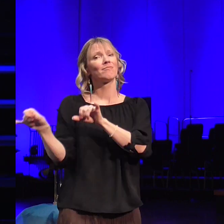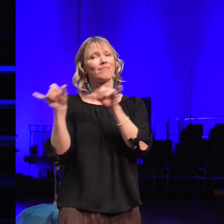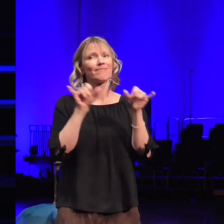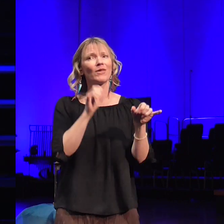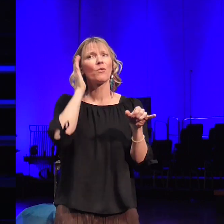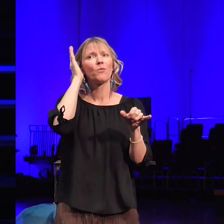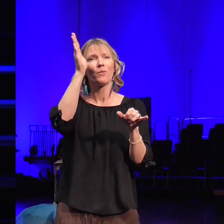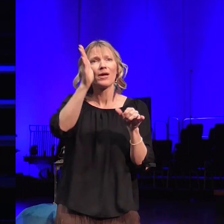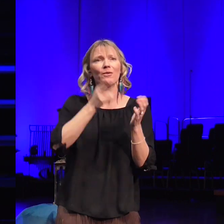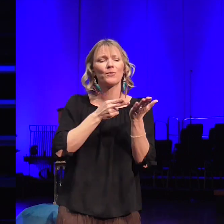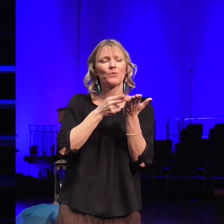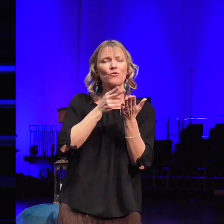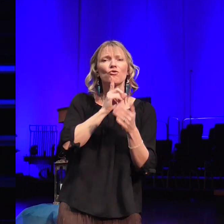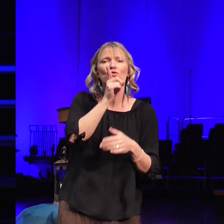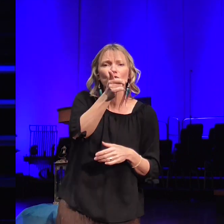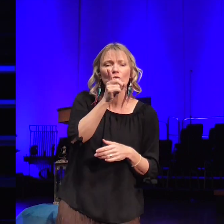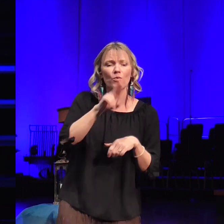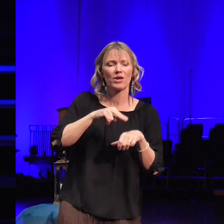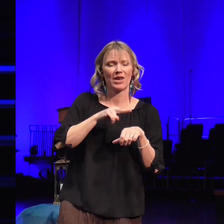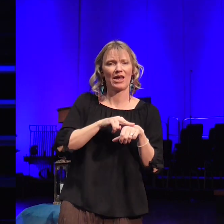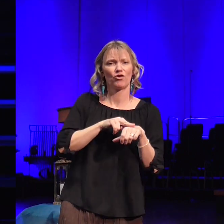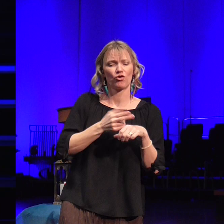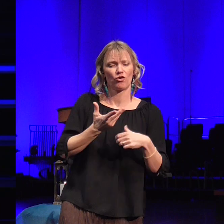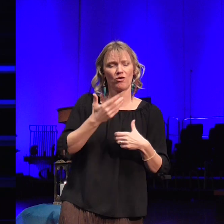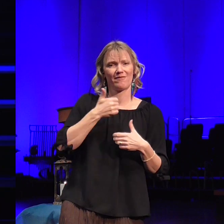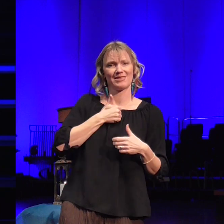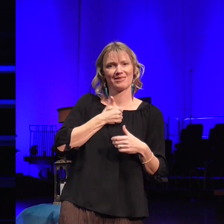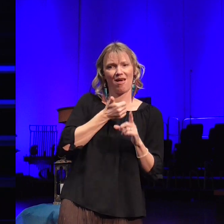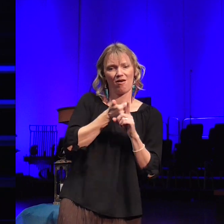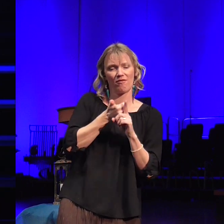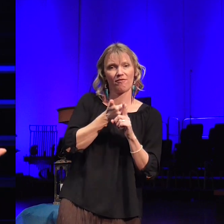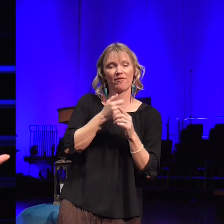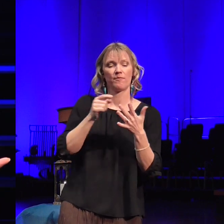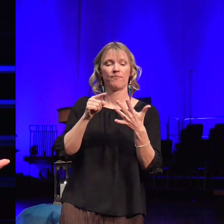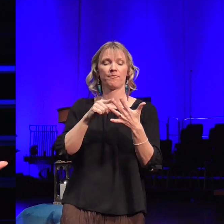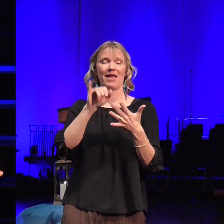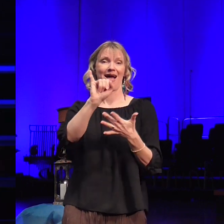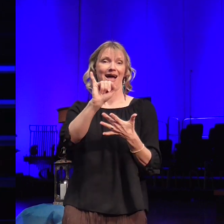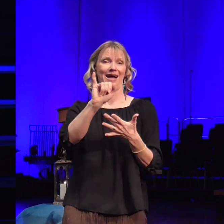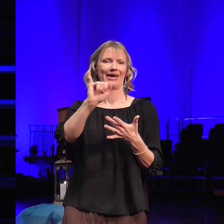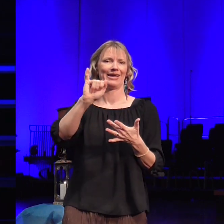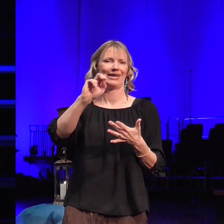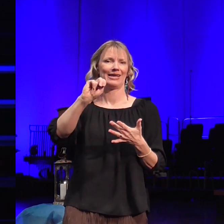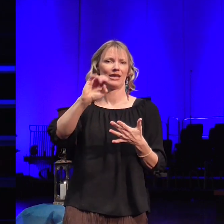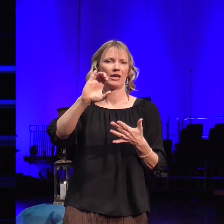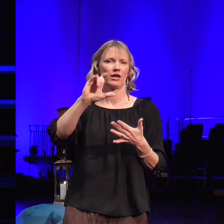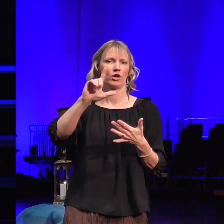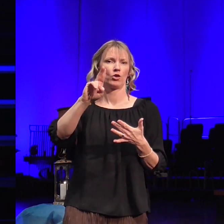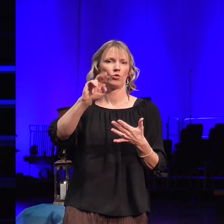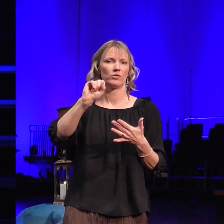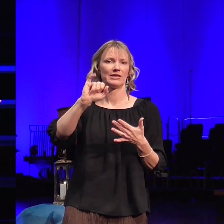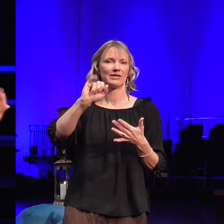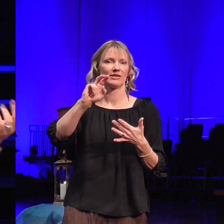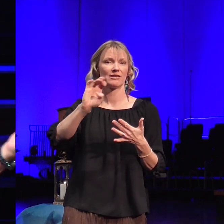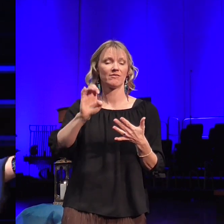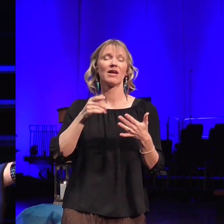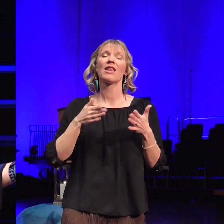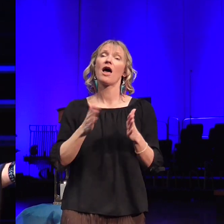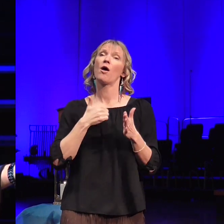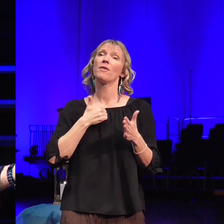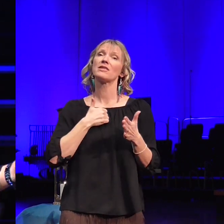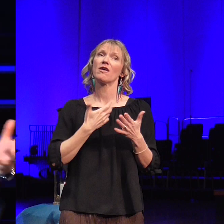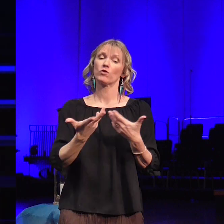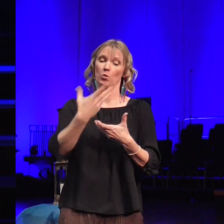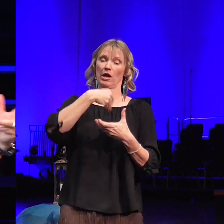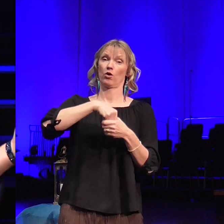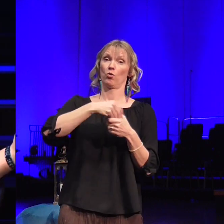that is the true nature of us will show itself. The I is for inclusive. When I allow myself to include all